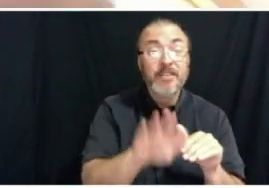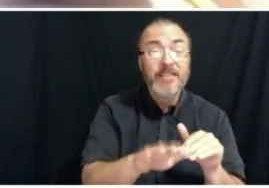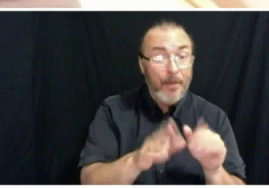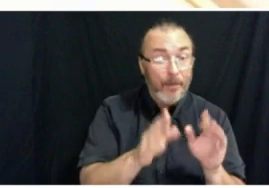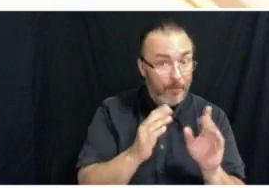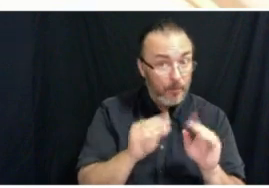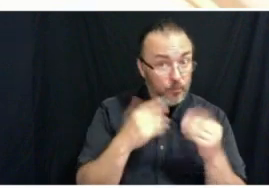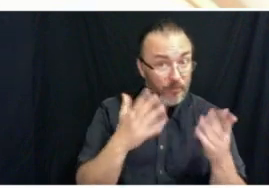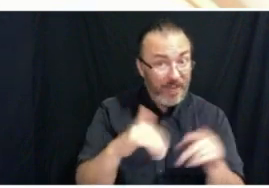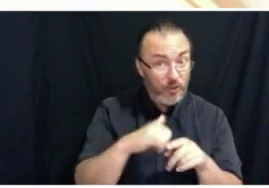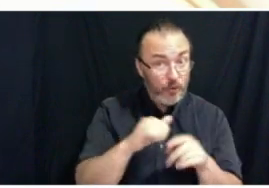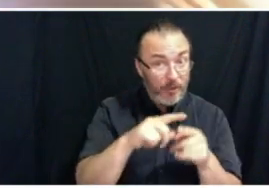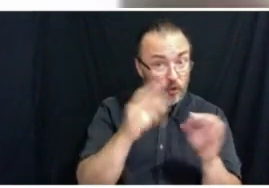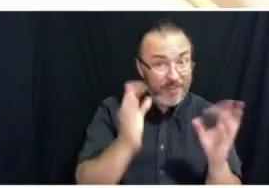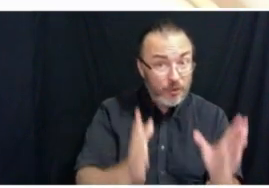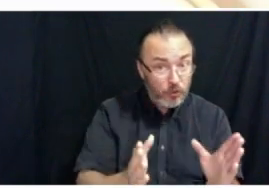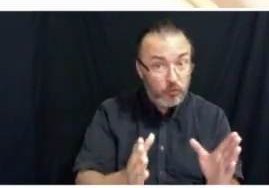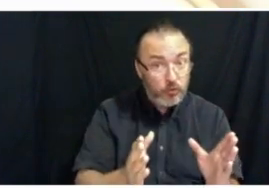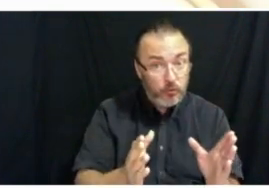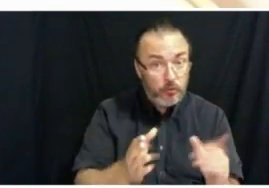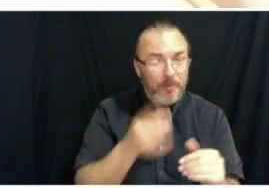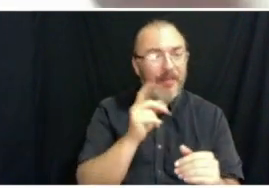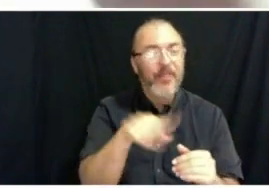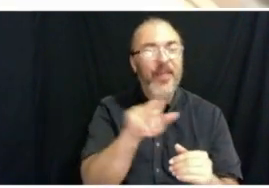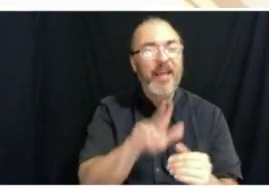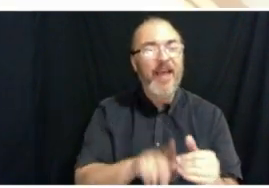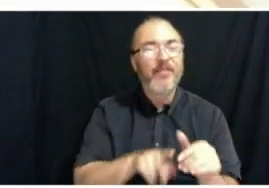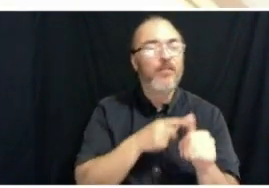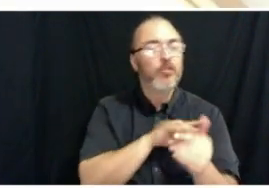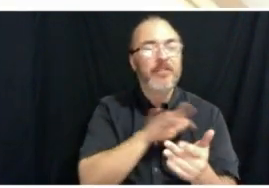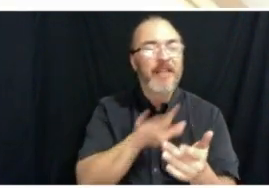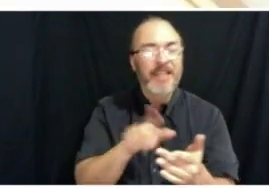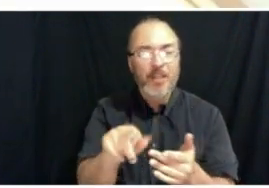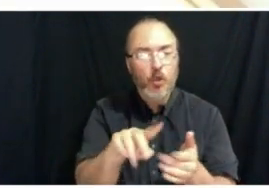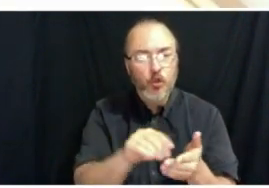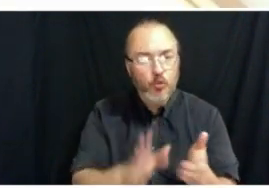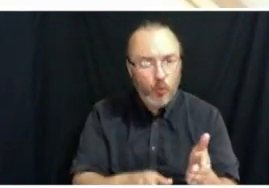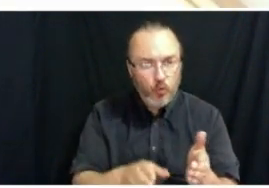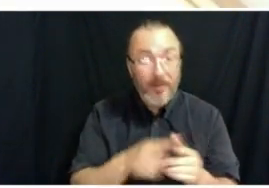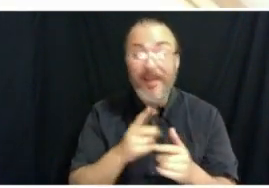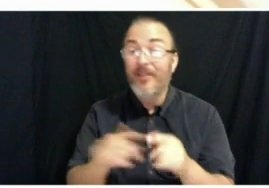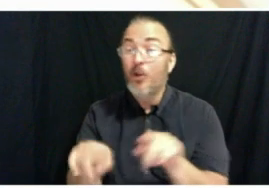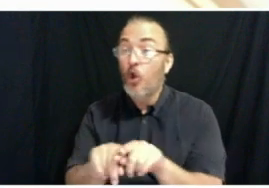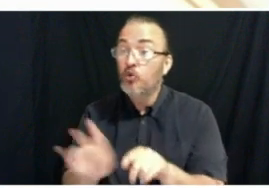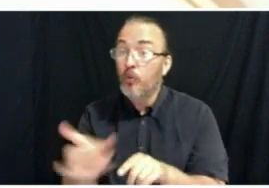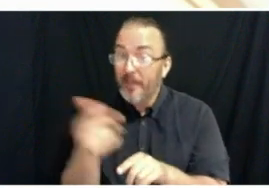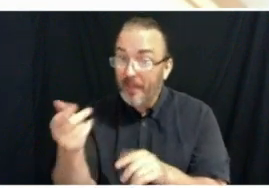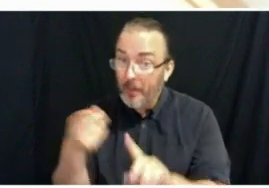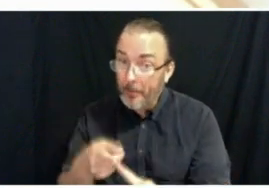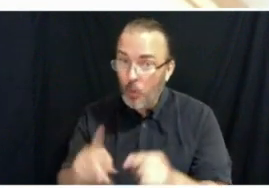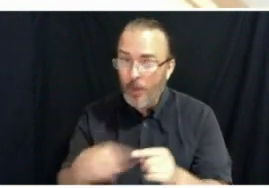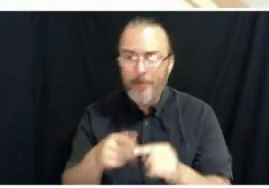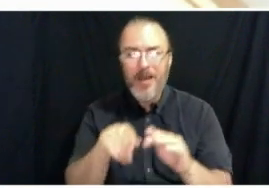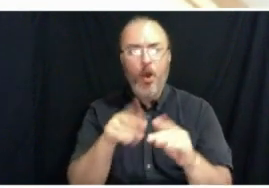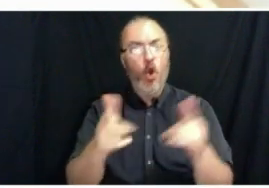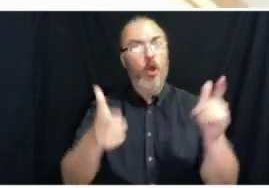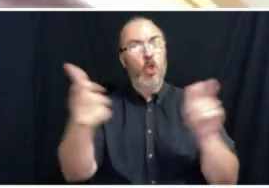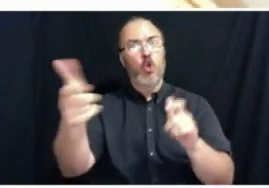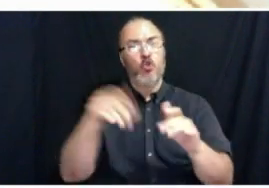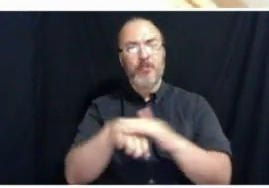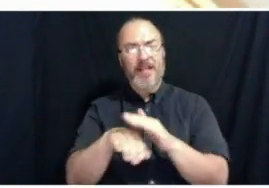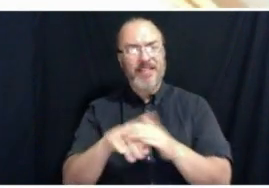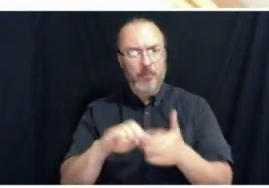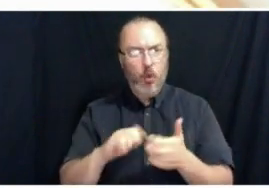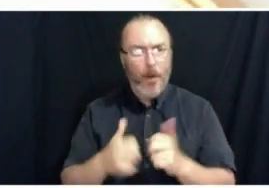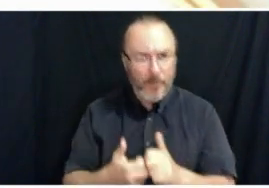that initial contact. And Ms. Sharma's point about the huge access problem that we face, especially for